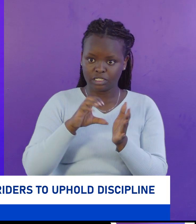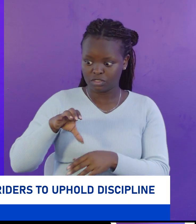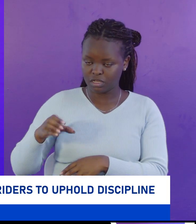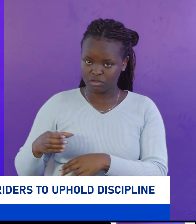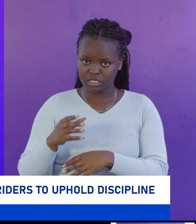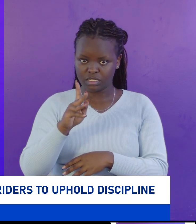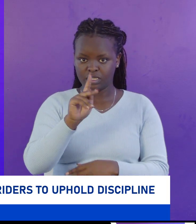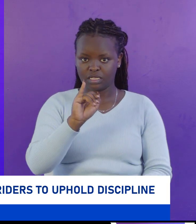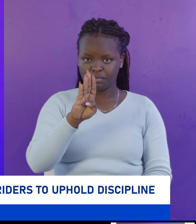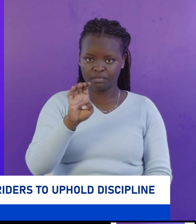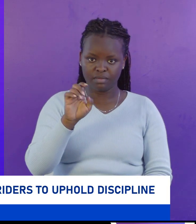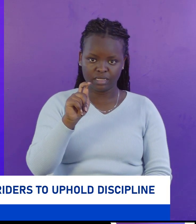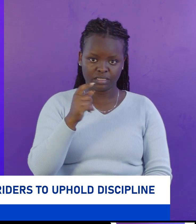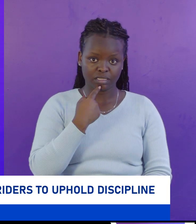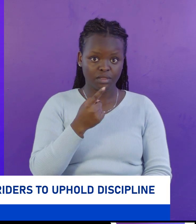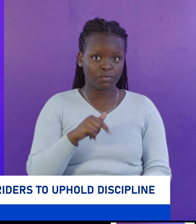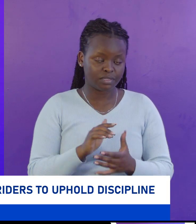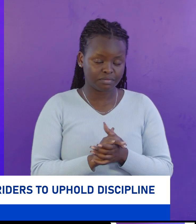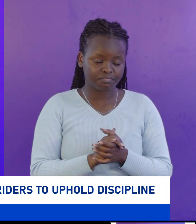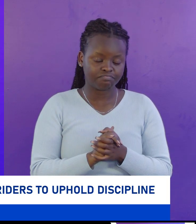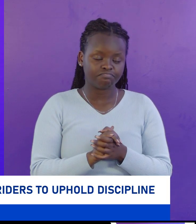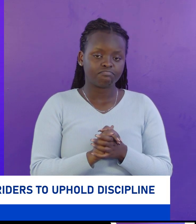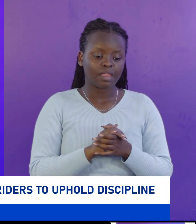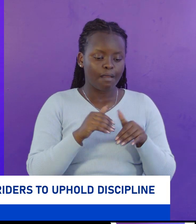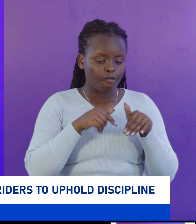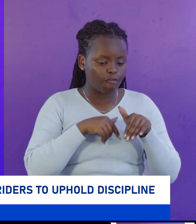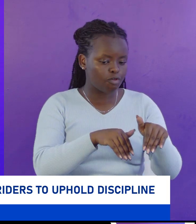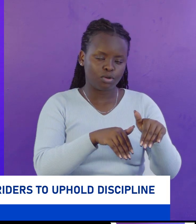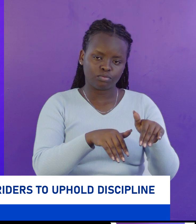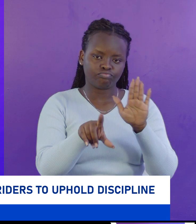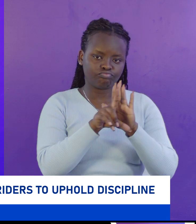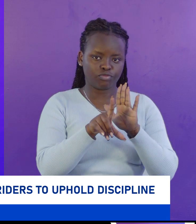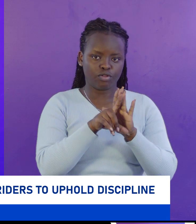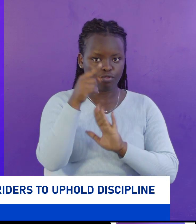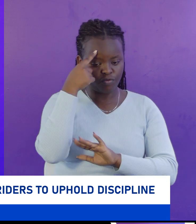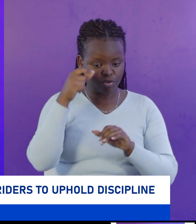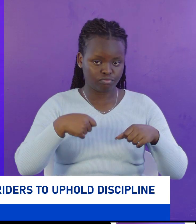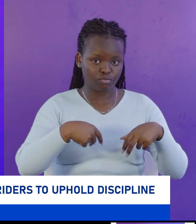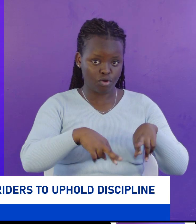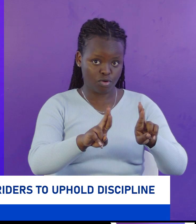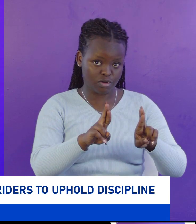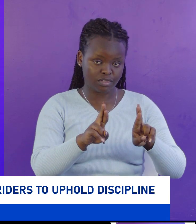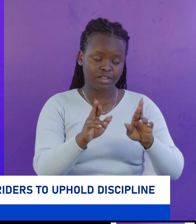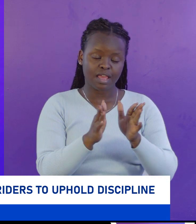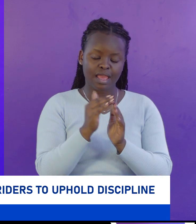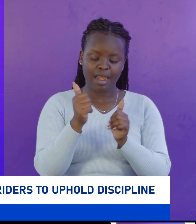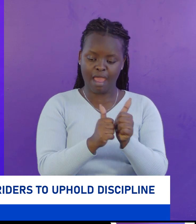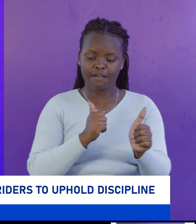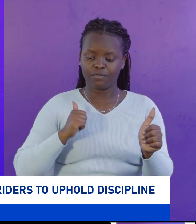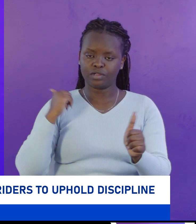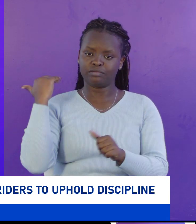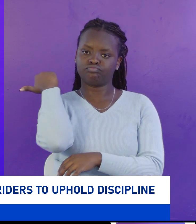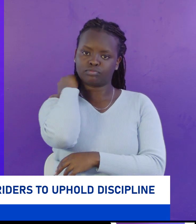the riders to adhere to traffic regulations and avoid criminal activities. He also emphasized that